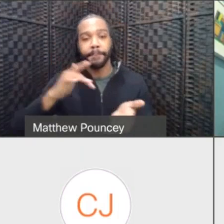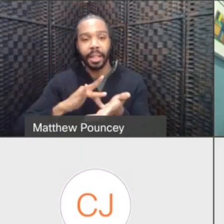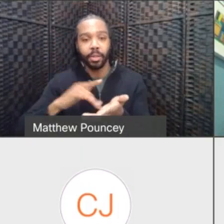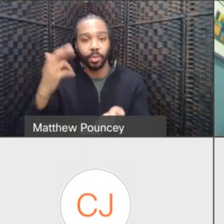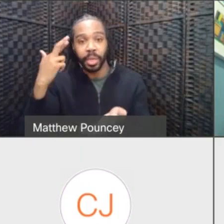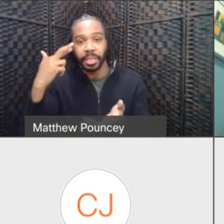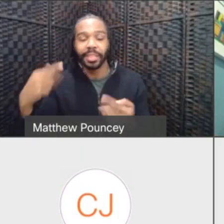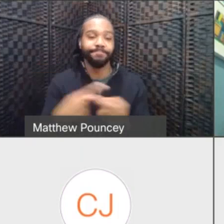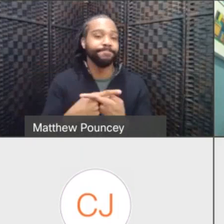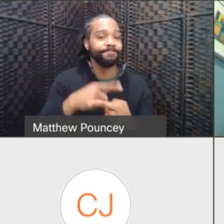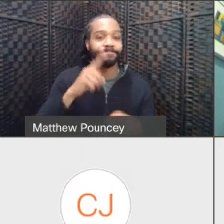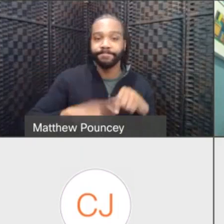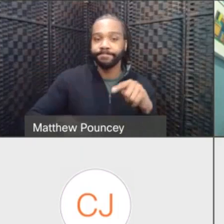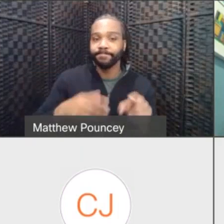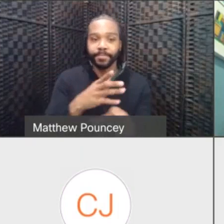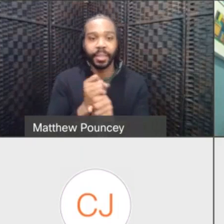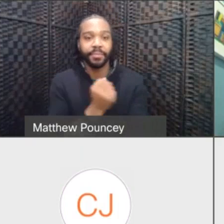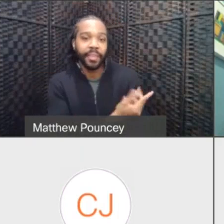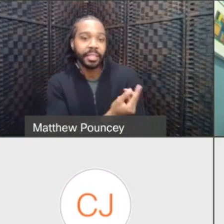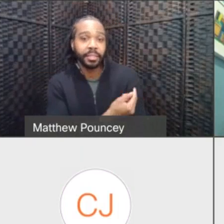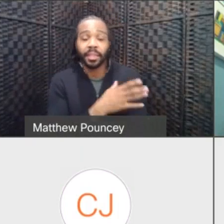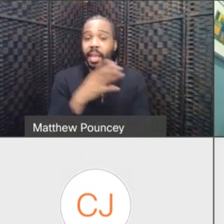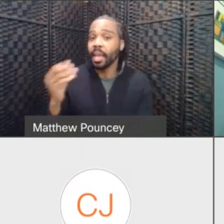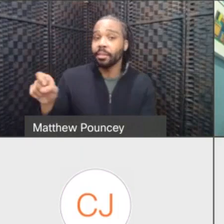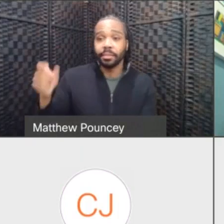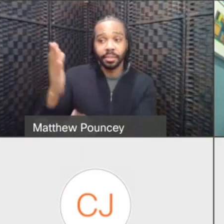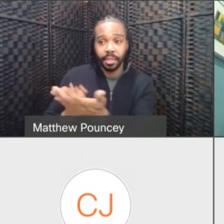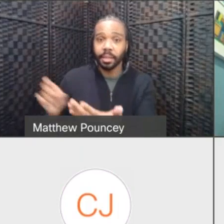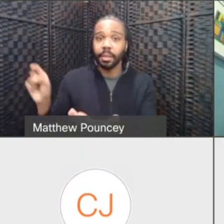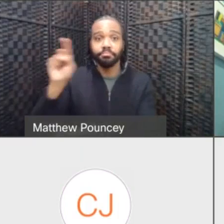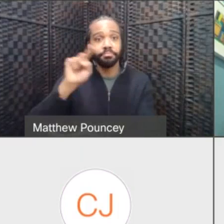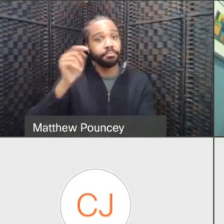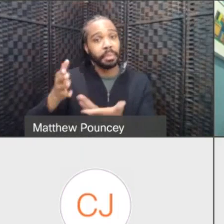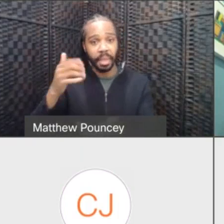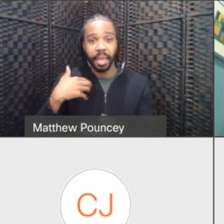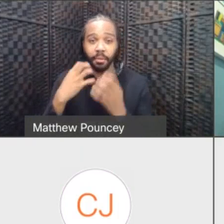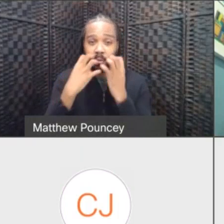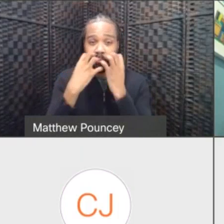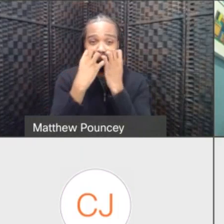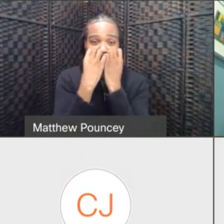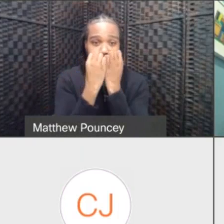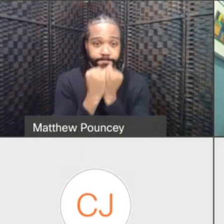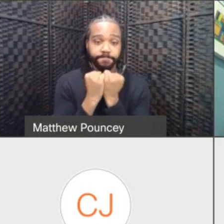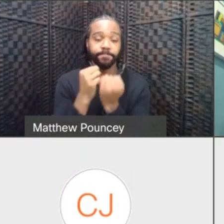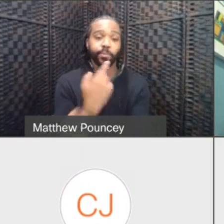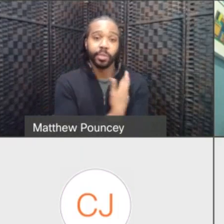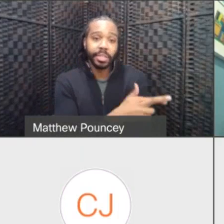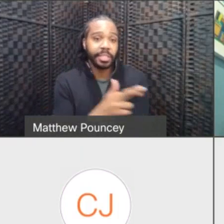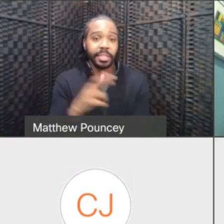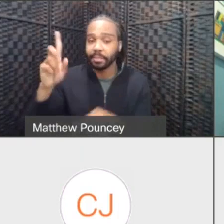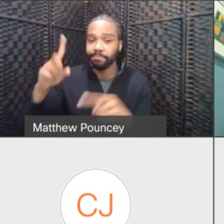people who have a sincerely held religious belief that impacts their ability to get a